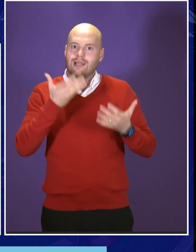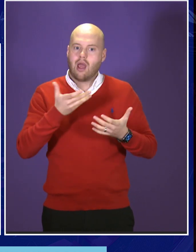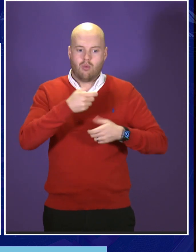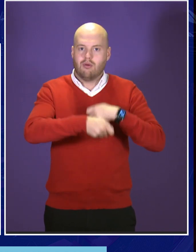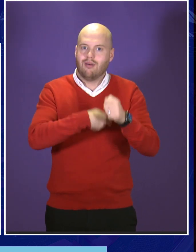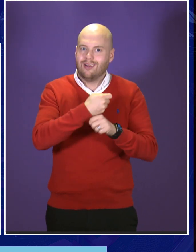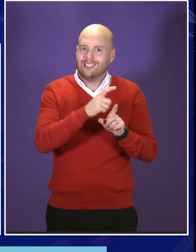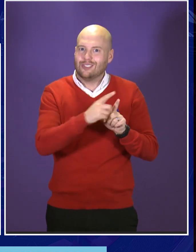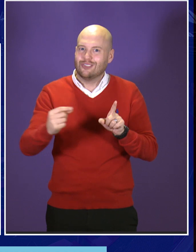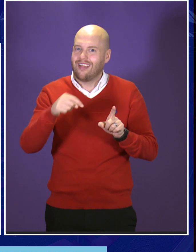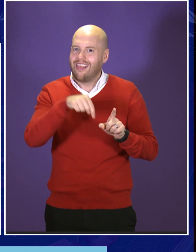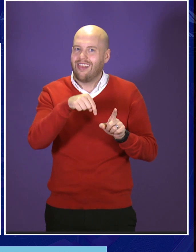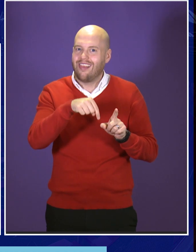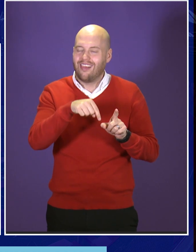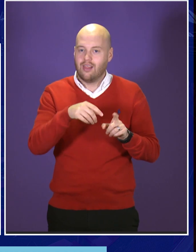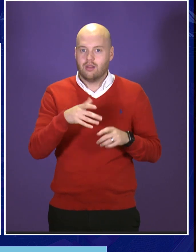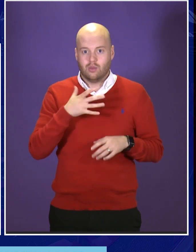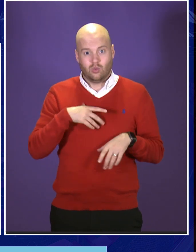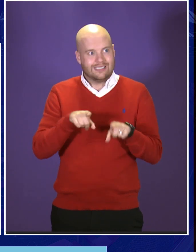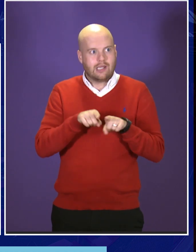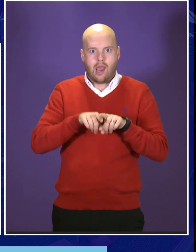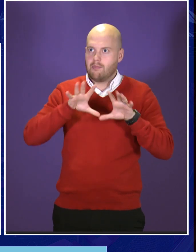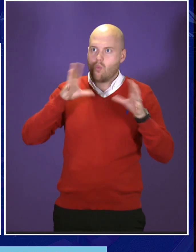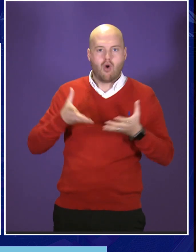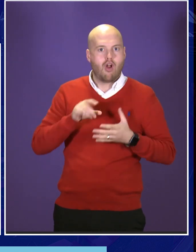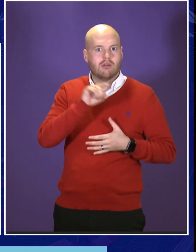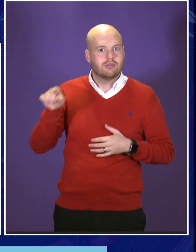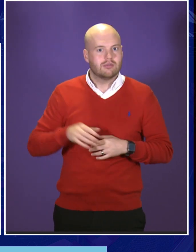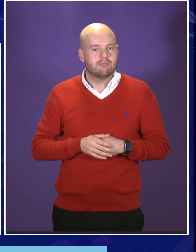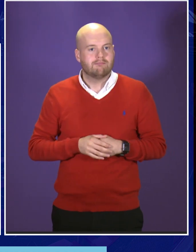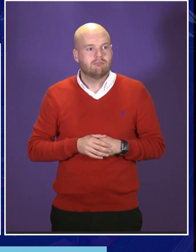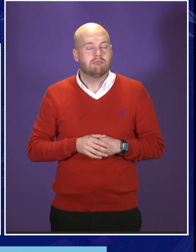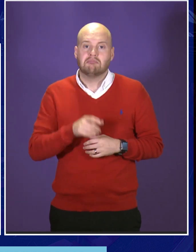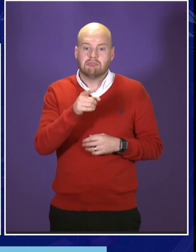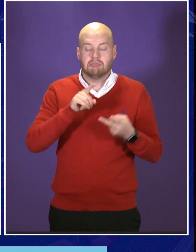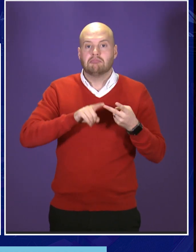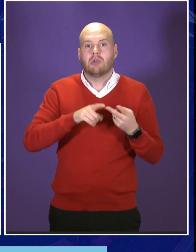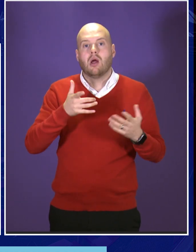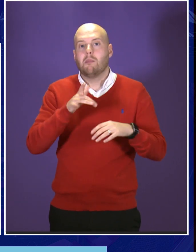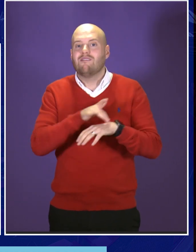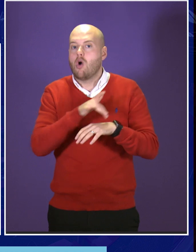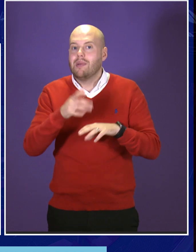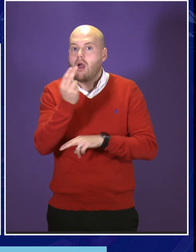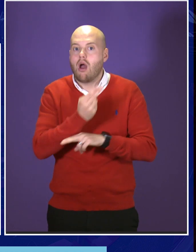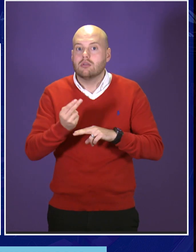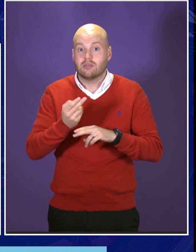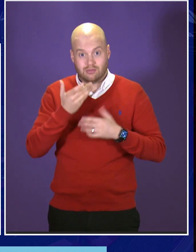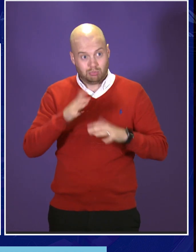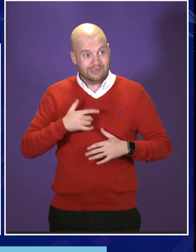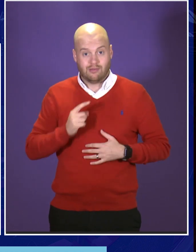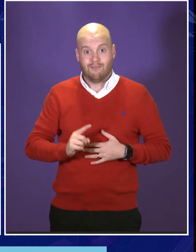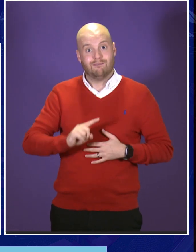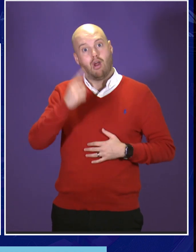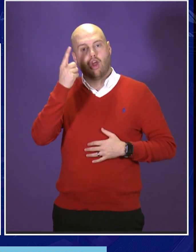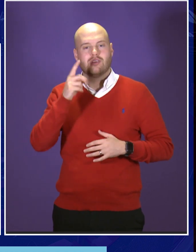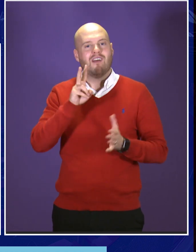entire archives around the world. We've looked at the performing arts, where we launched our first virtual reality content with organizations